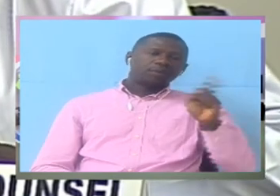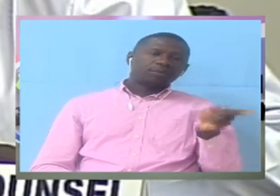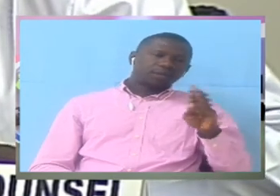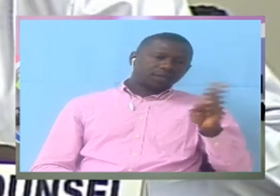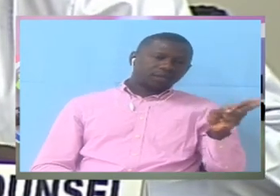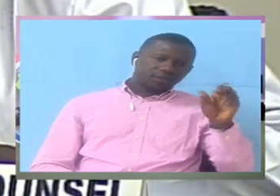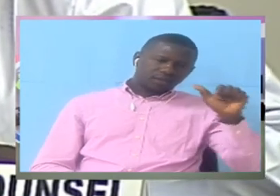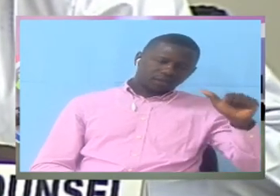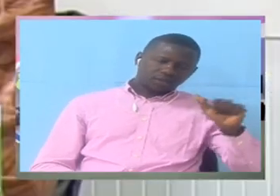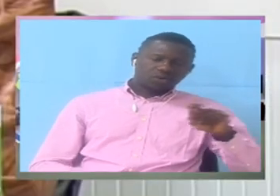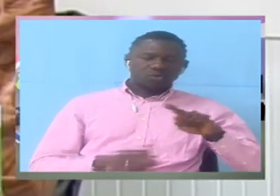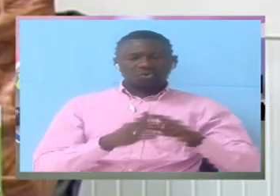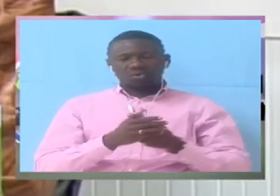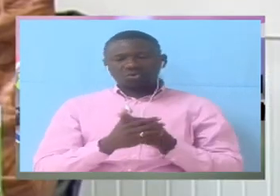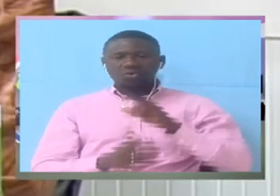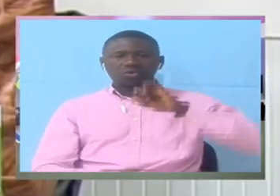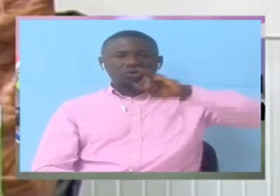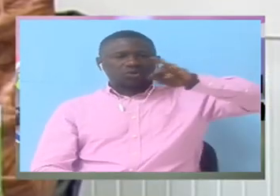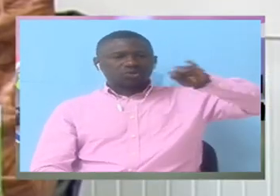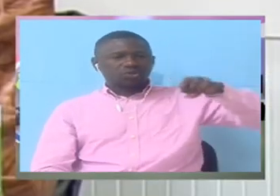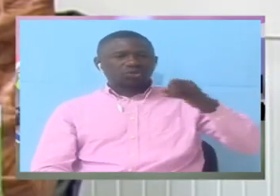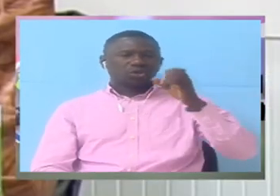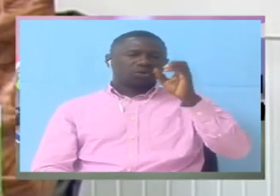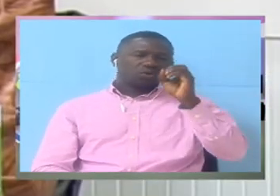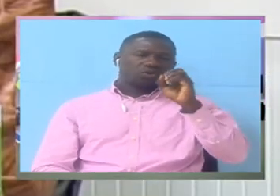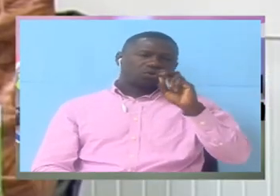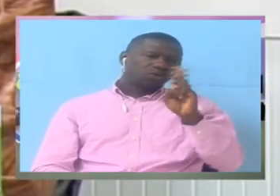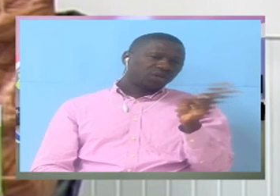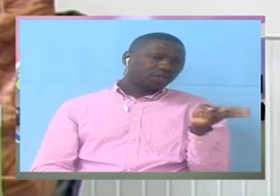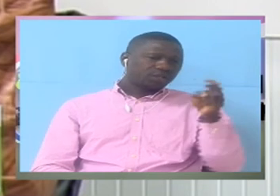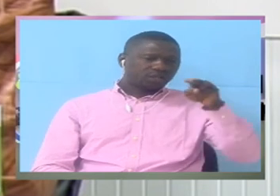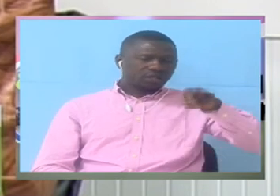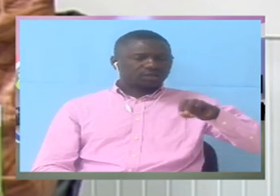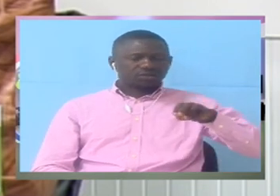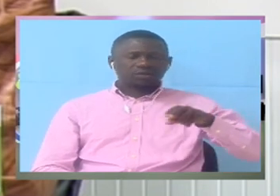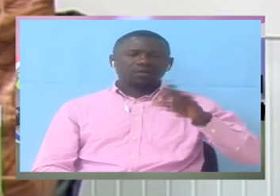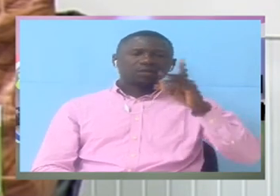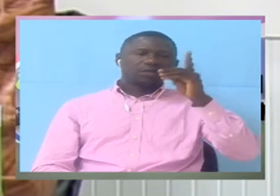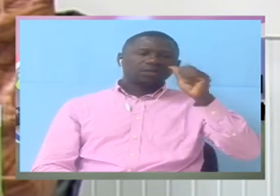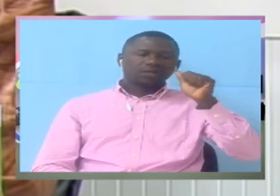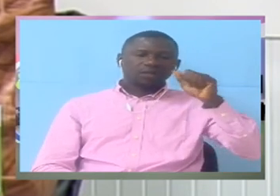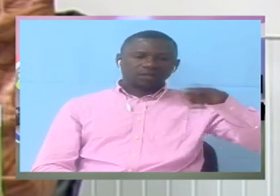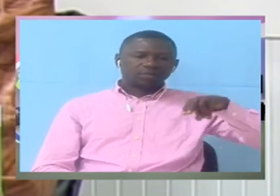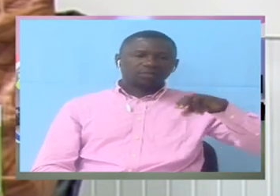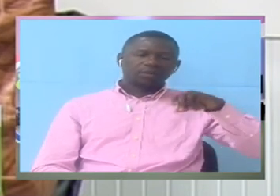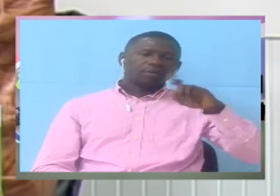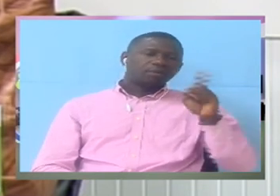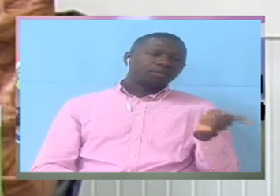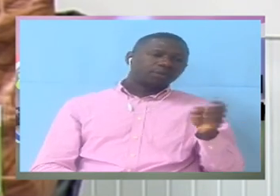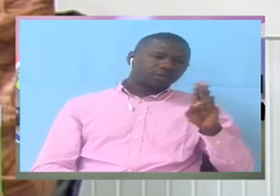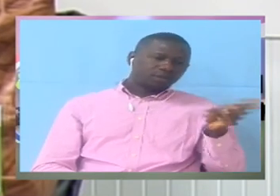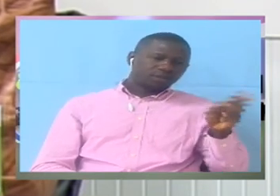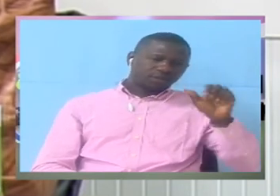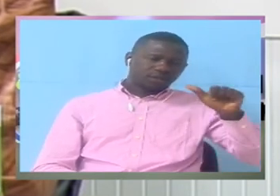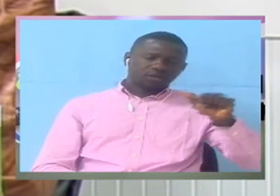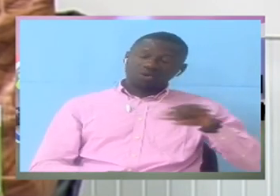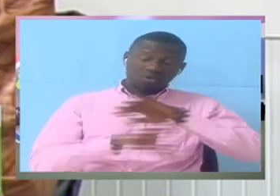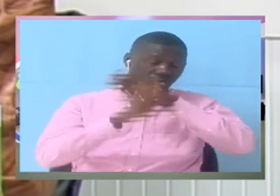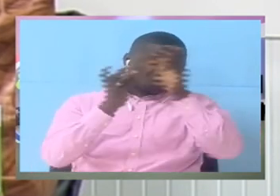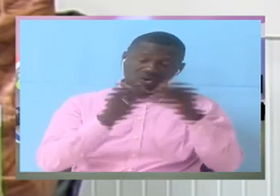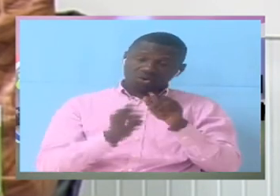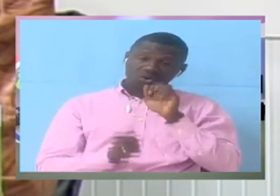kamuta Omar John Dampha, Omar Joof, will be me told it dan kumin. I be mun told. Yes, they are all my